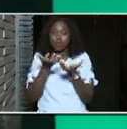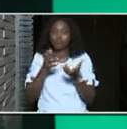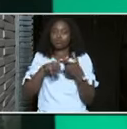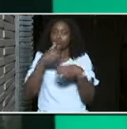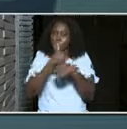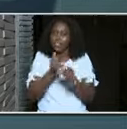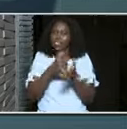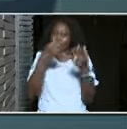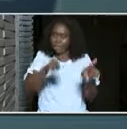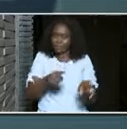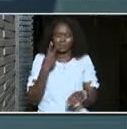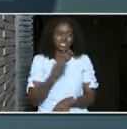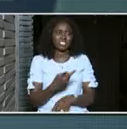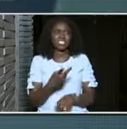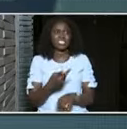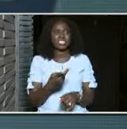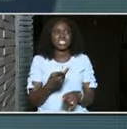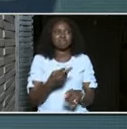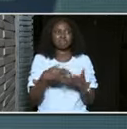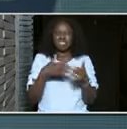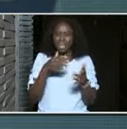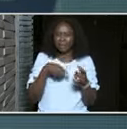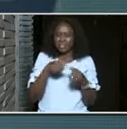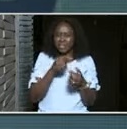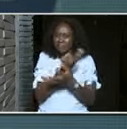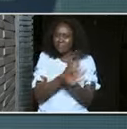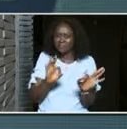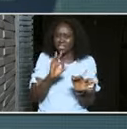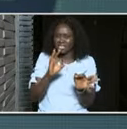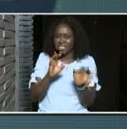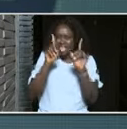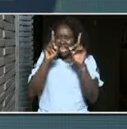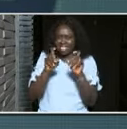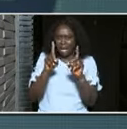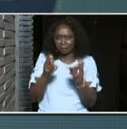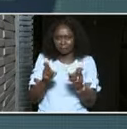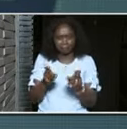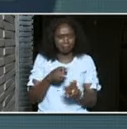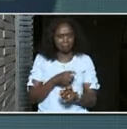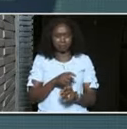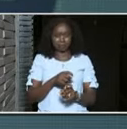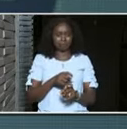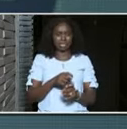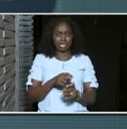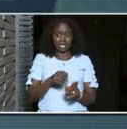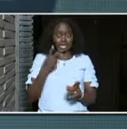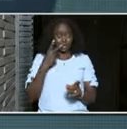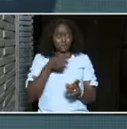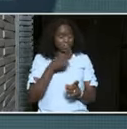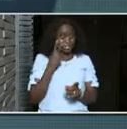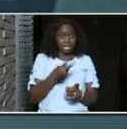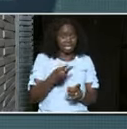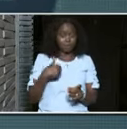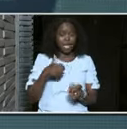issues about free exams and all of it. You see, we have this culture that says